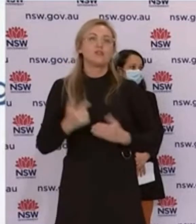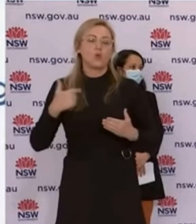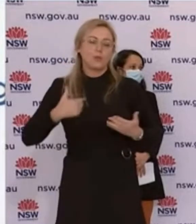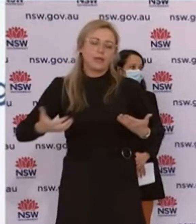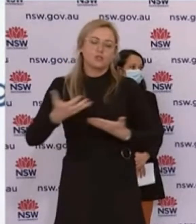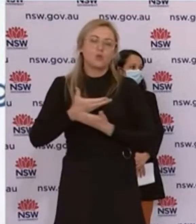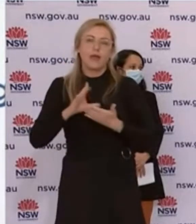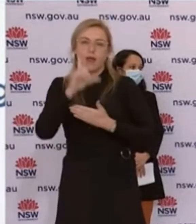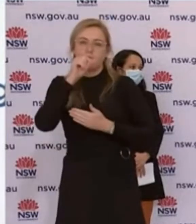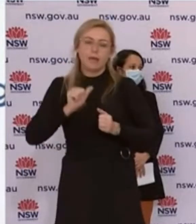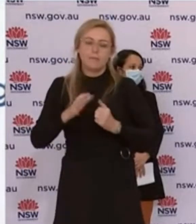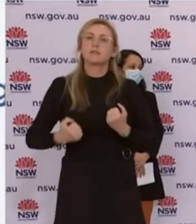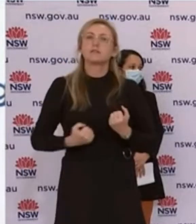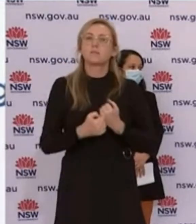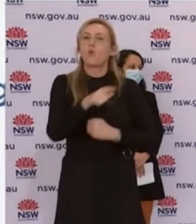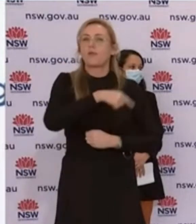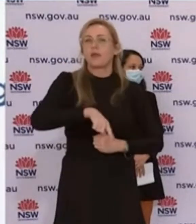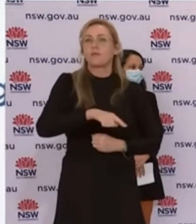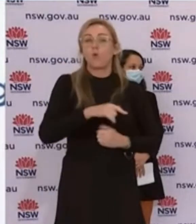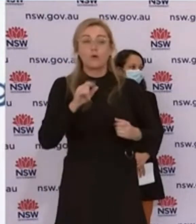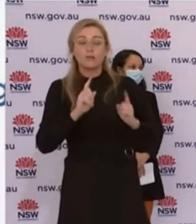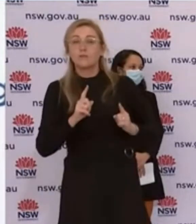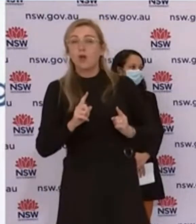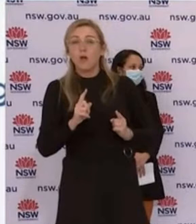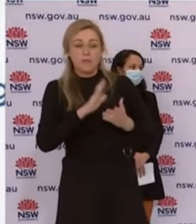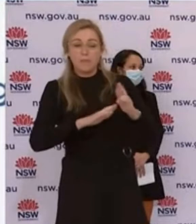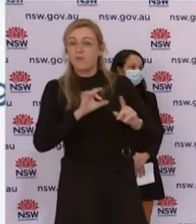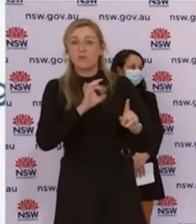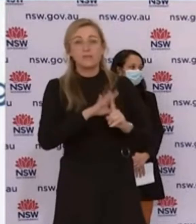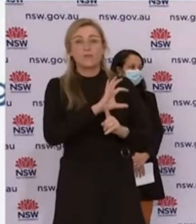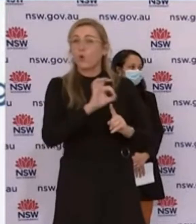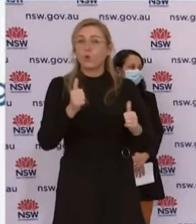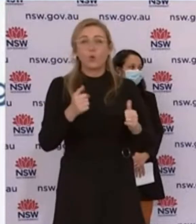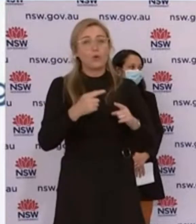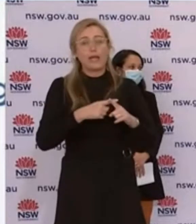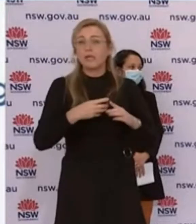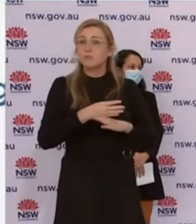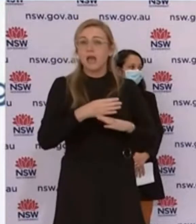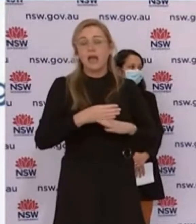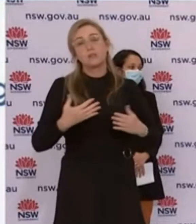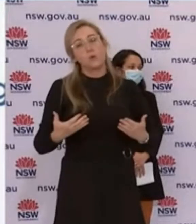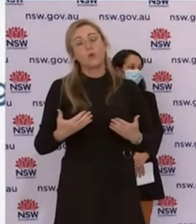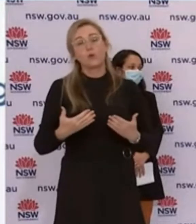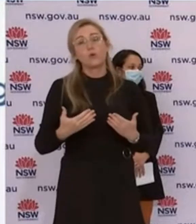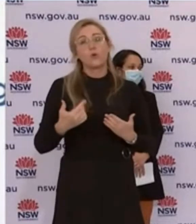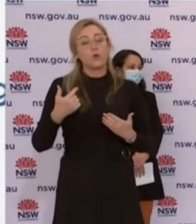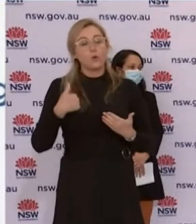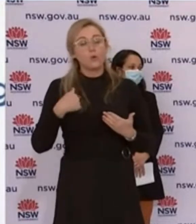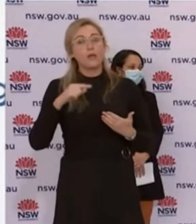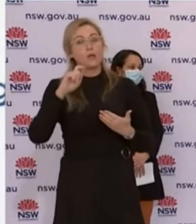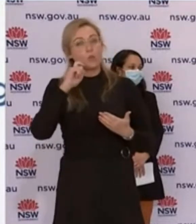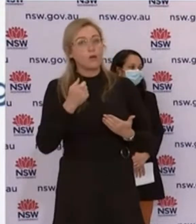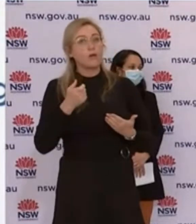first language or parents don't have strong literacy and numeracy skills and the extra pressure that is putting on families. I think that's why our